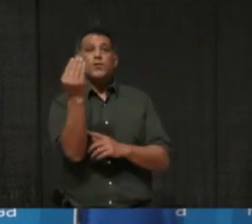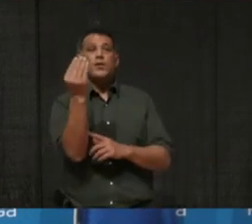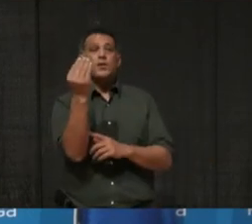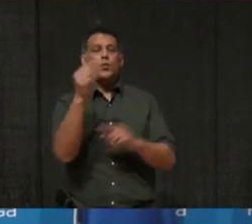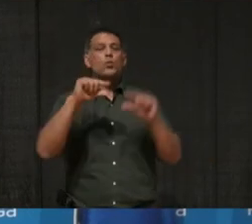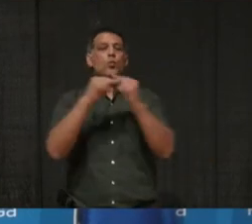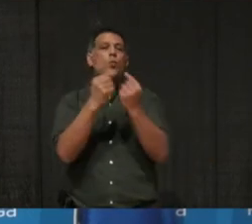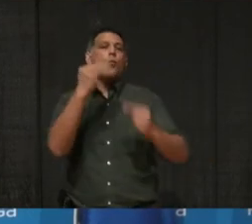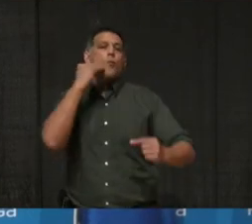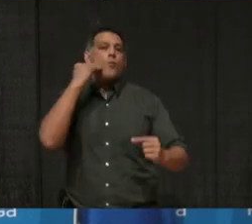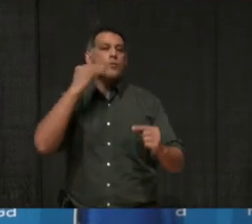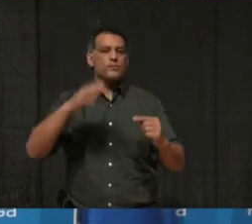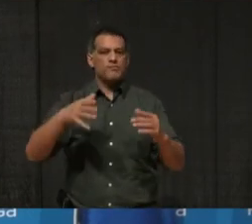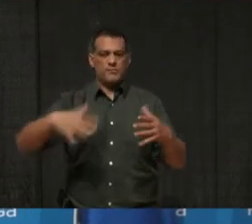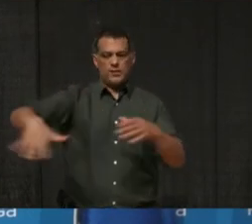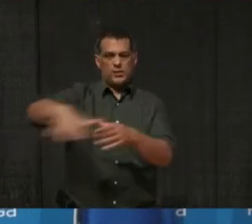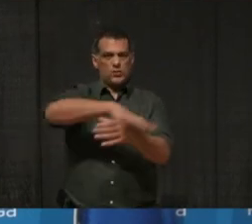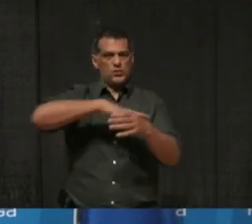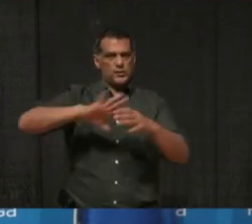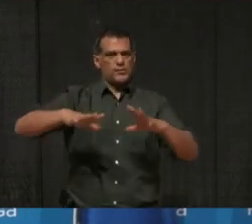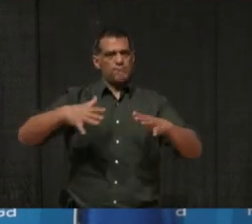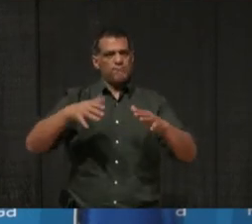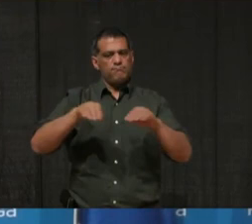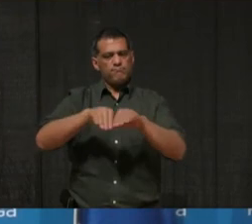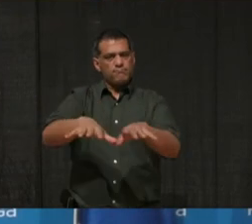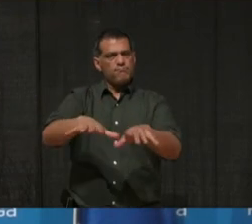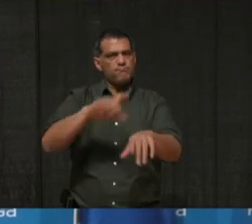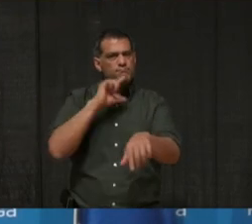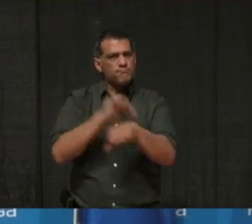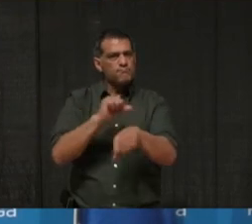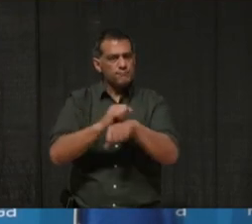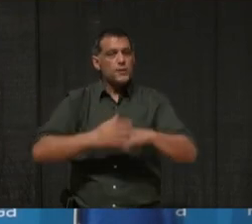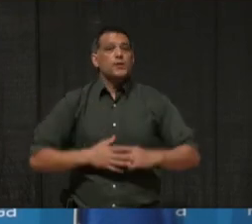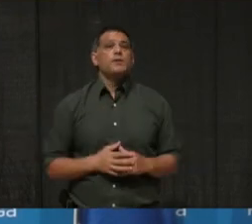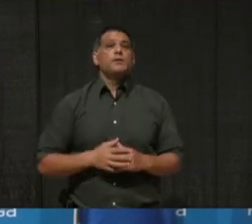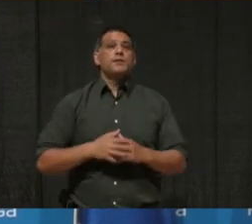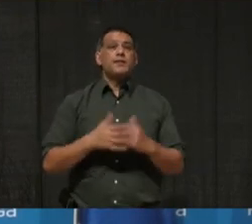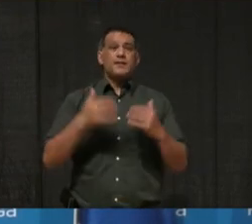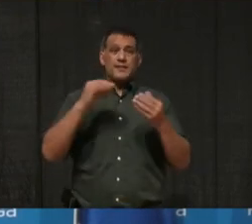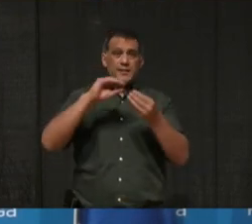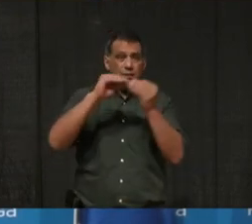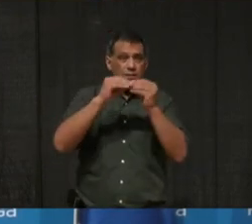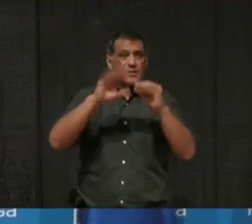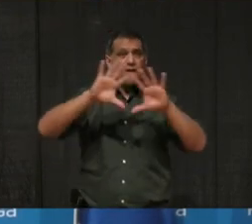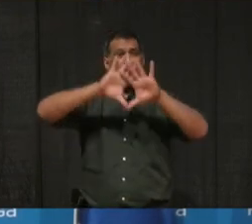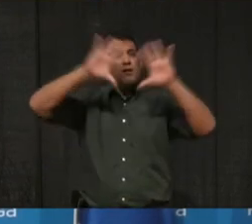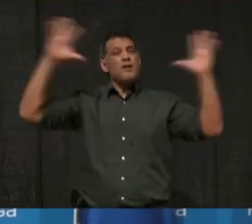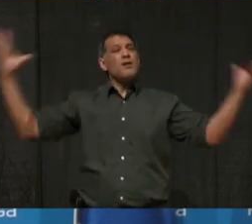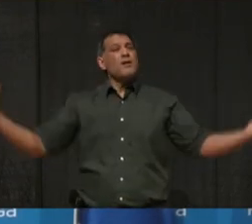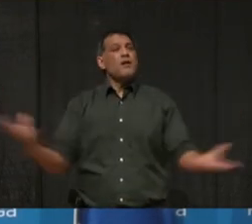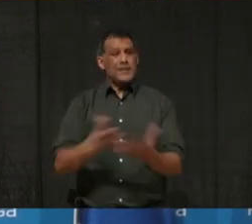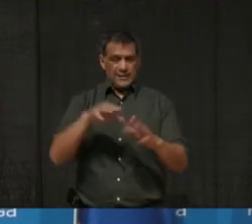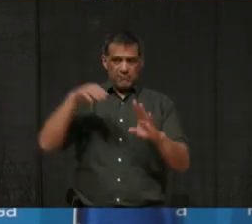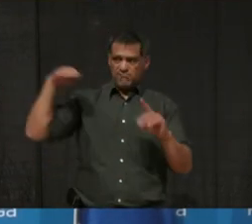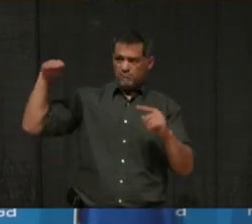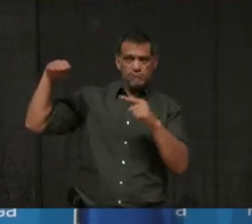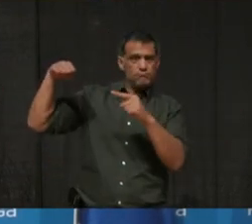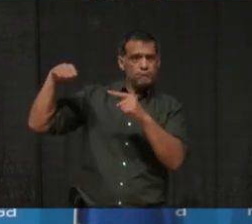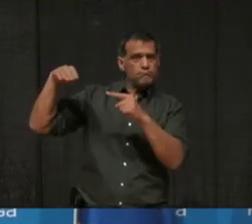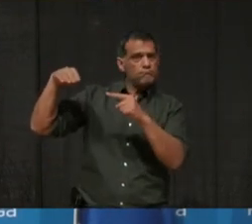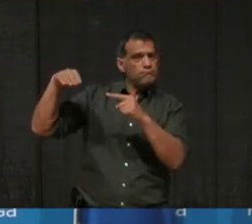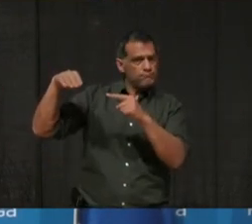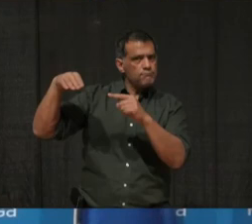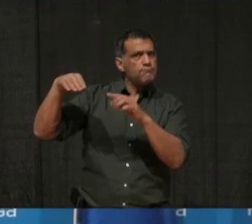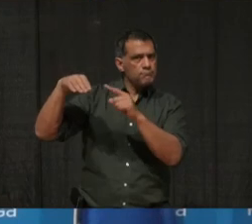outbreak. All across the board, the numbers are moving in the right direction, and that shows our